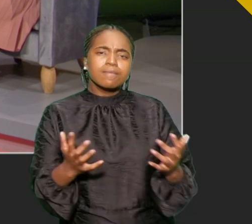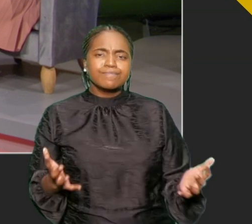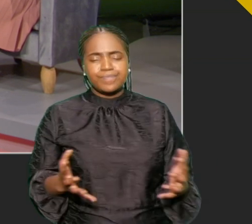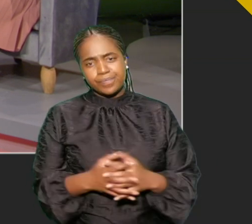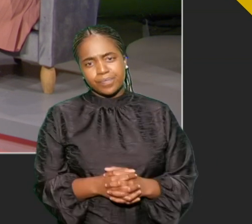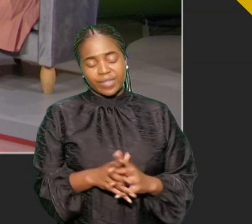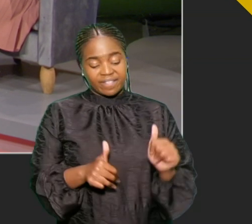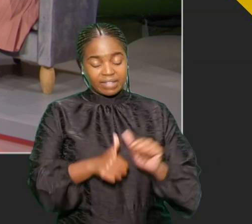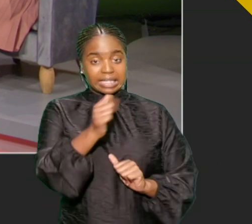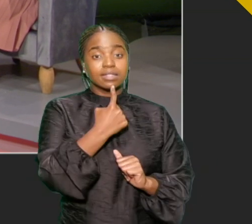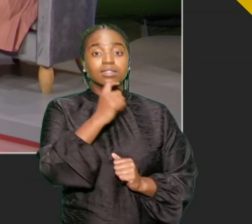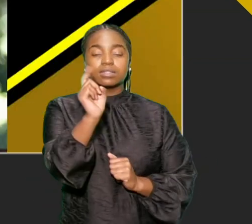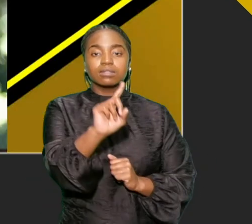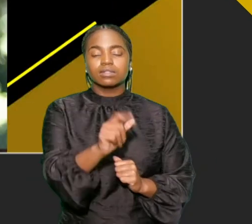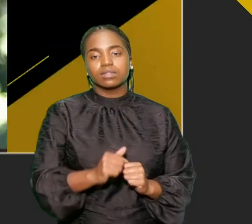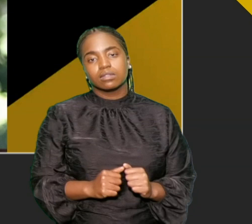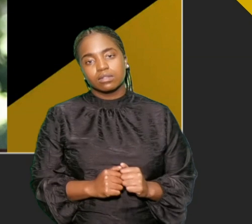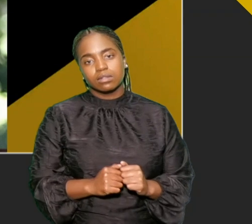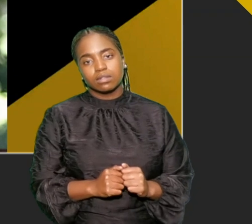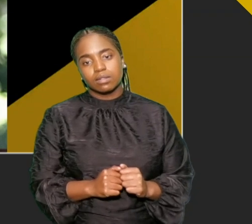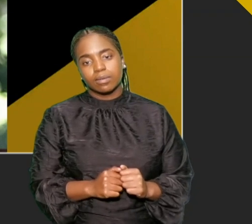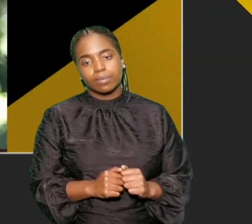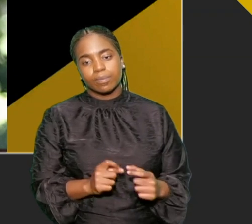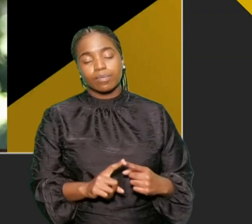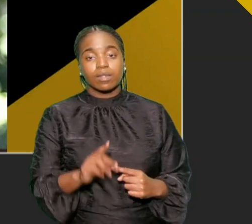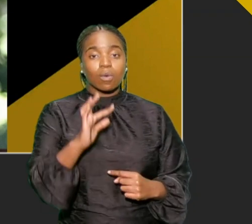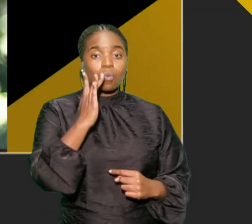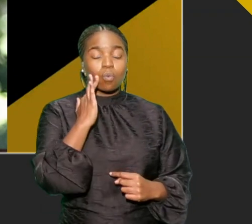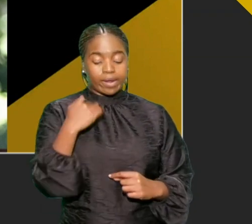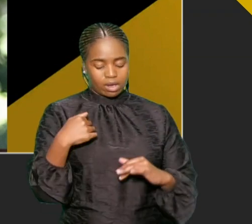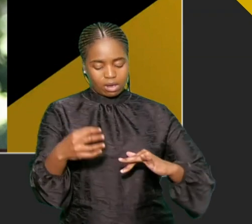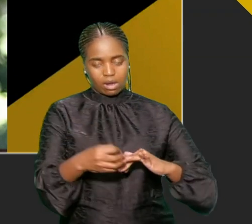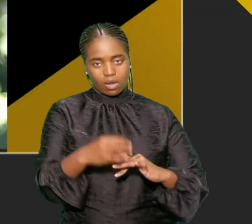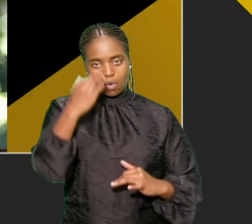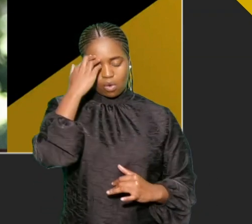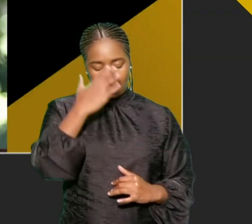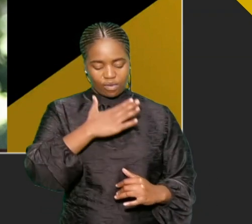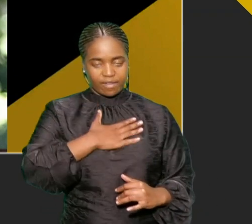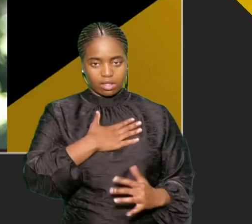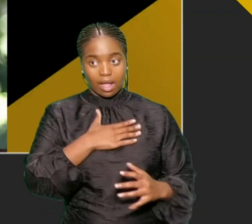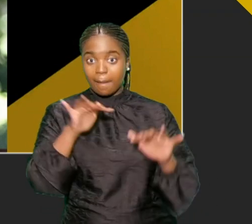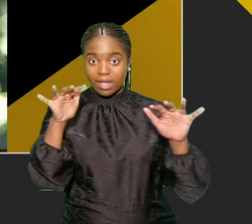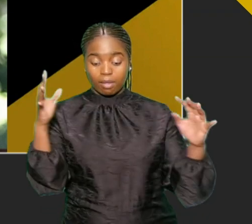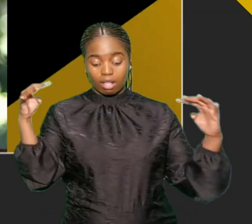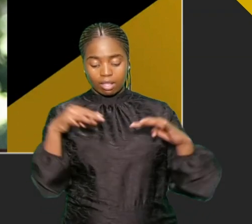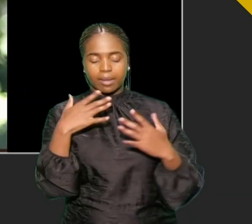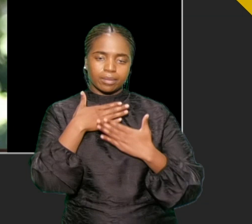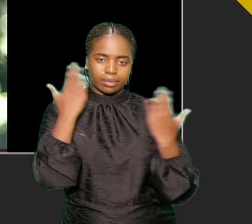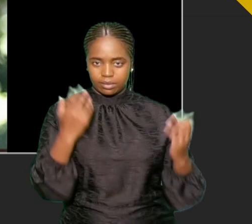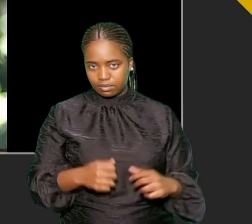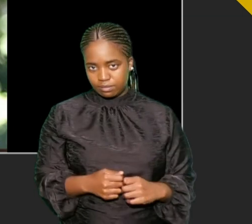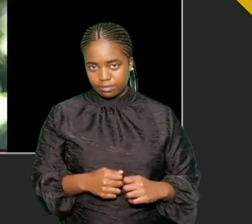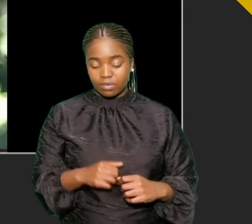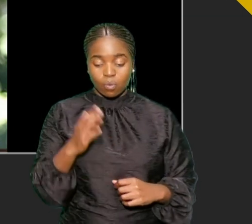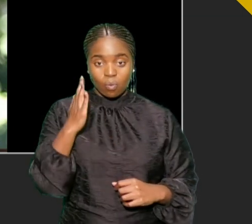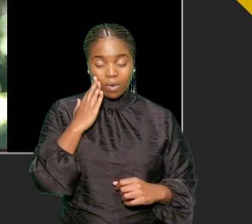Firstly, what I can say to them is that when you were there, you know how you felt, and people were not there with you. So when